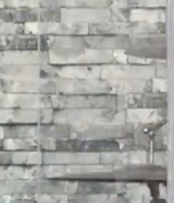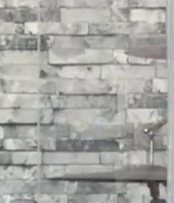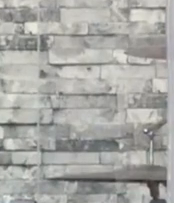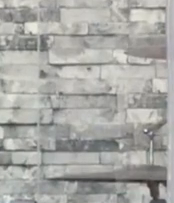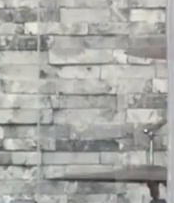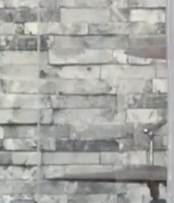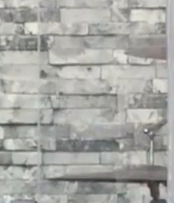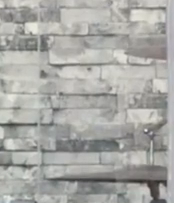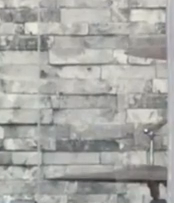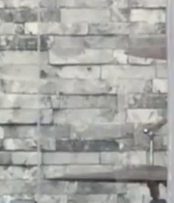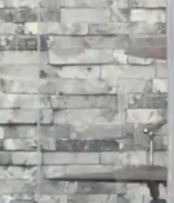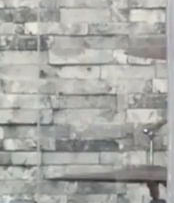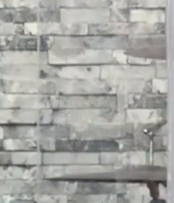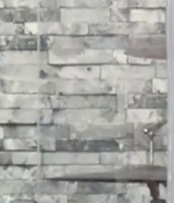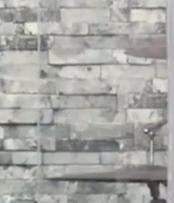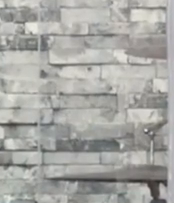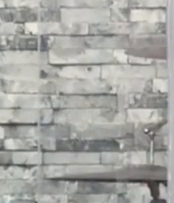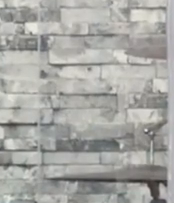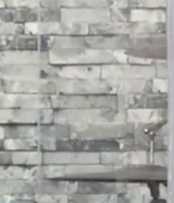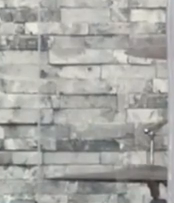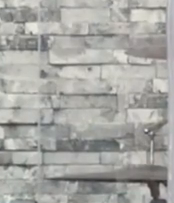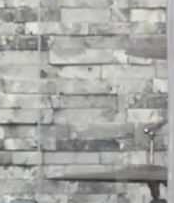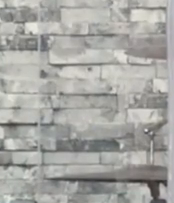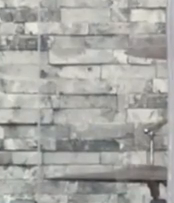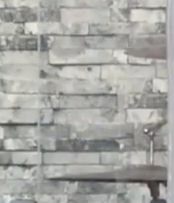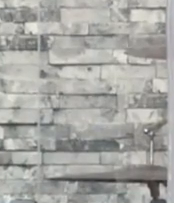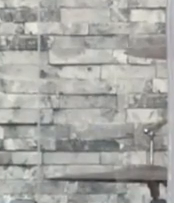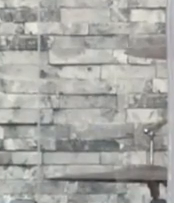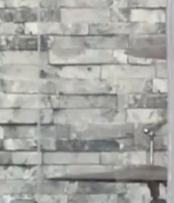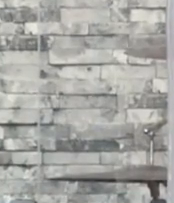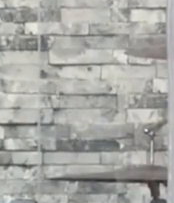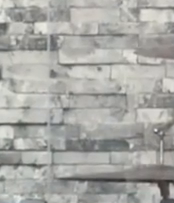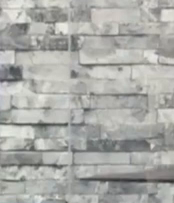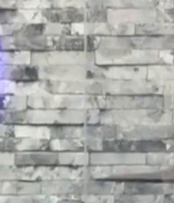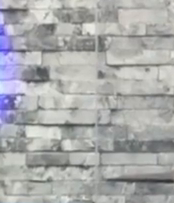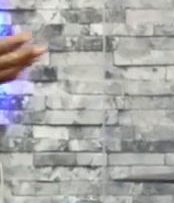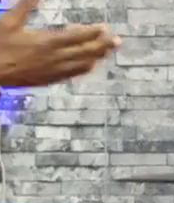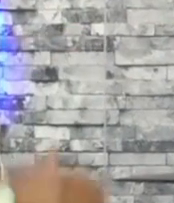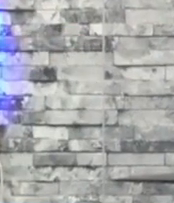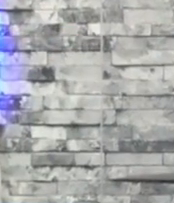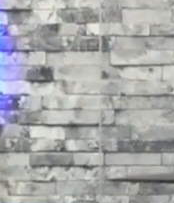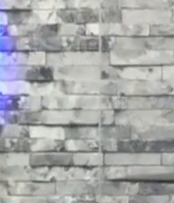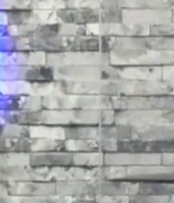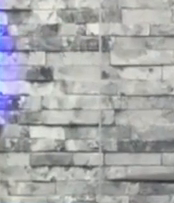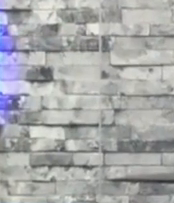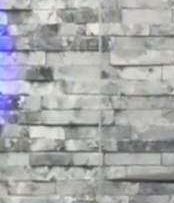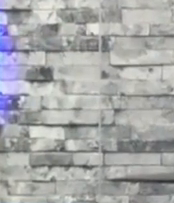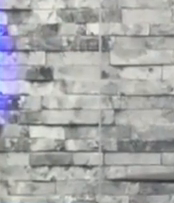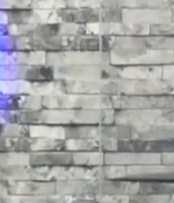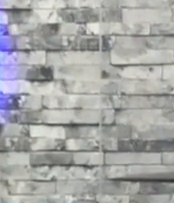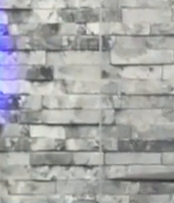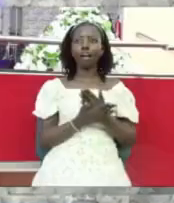The book of Romans is a very, very wonderful book. And I know we have shared from the book of Romans a